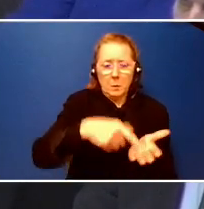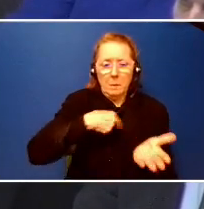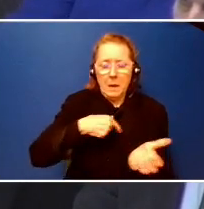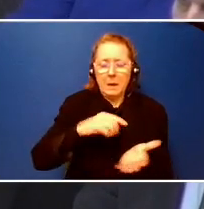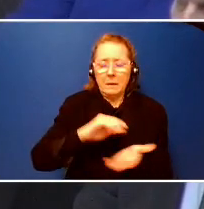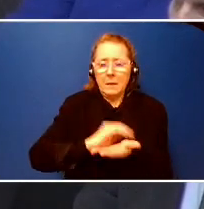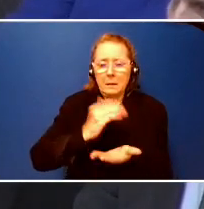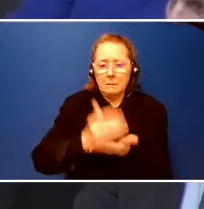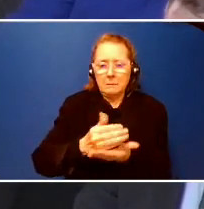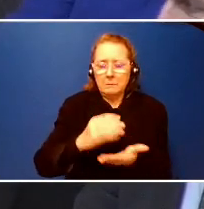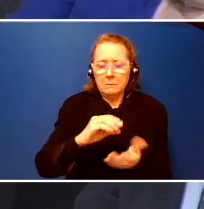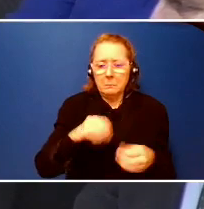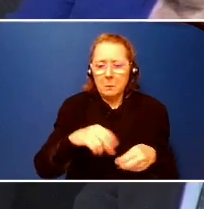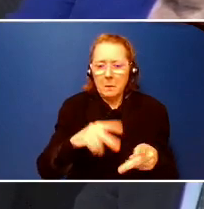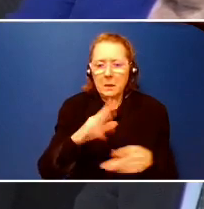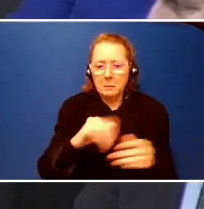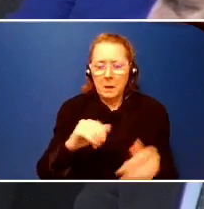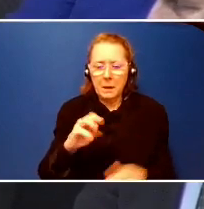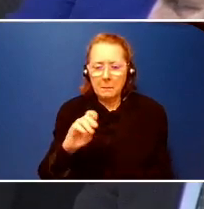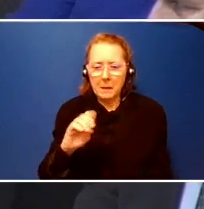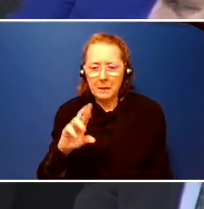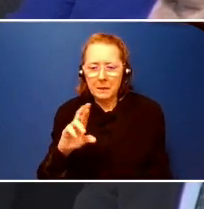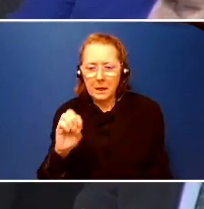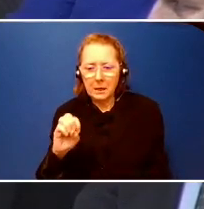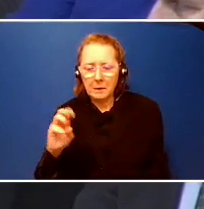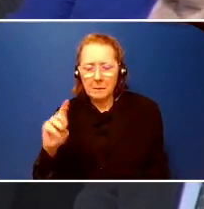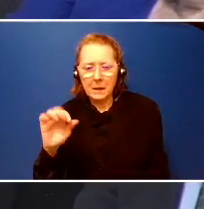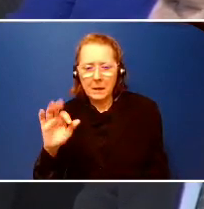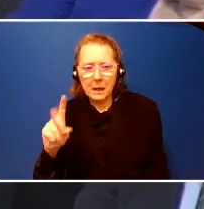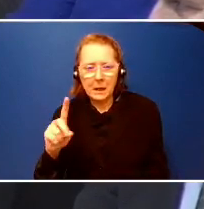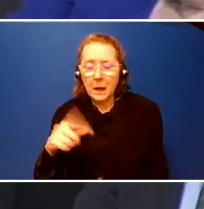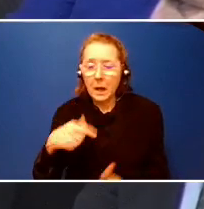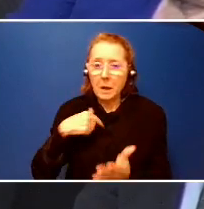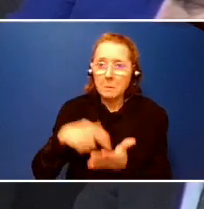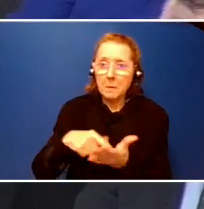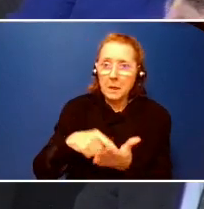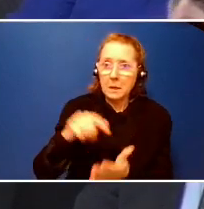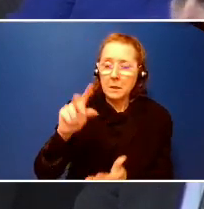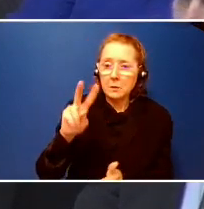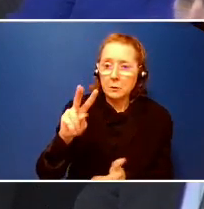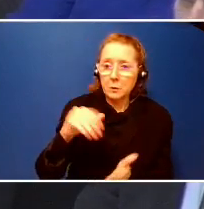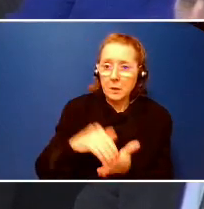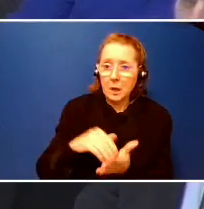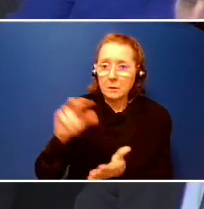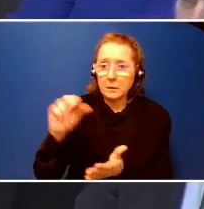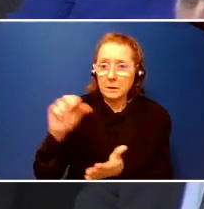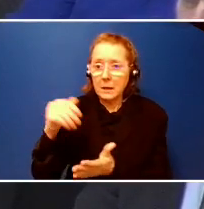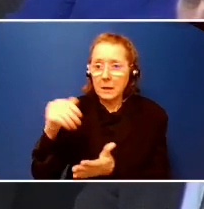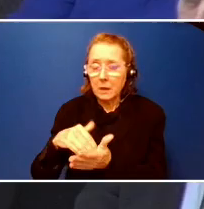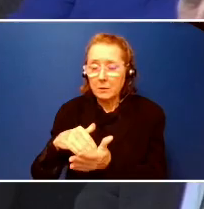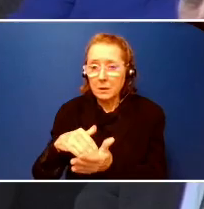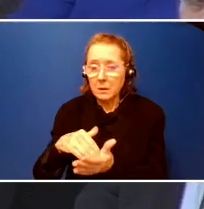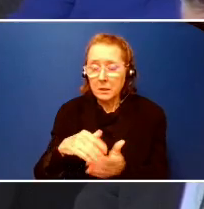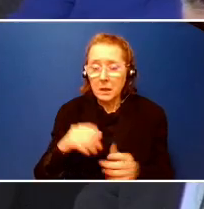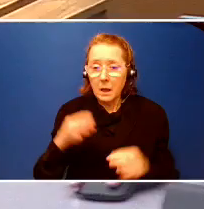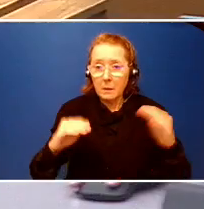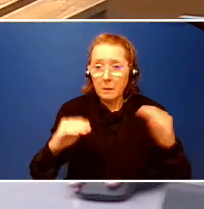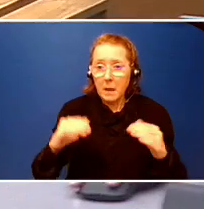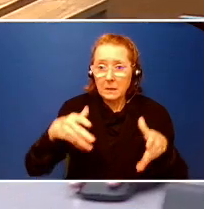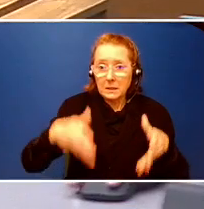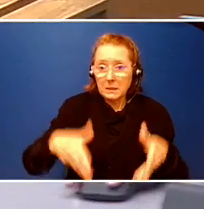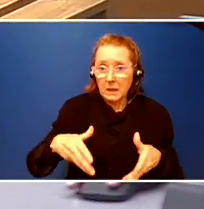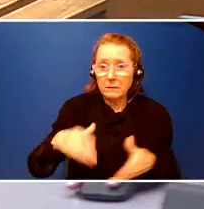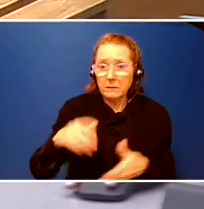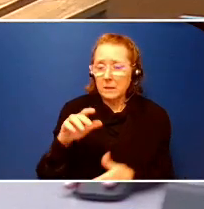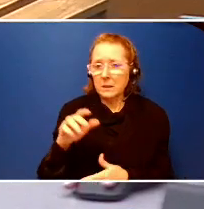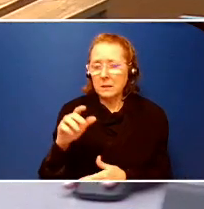be $400 or $500. If you bill $2,000 or $10,000, it doesn't matter. The balance is bad debt write-off. One little follow-up. Is there